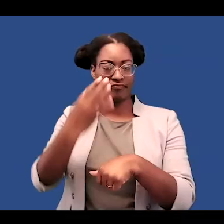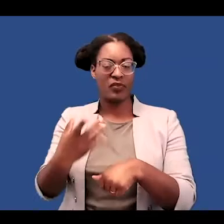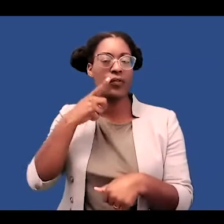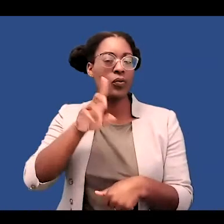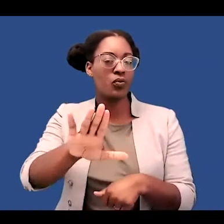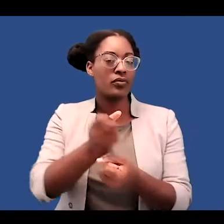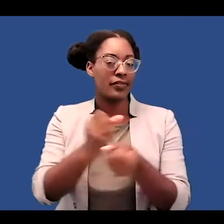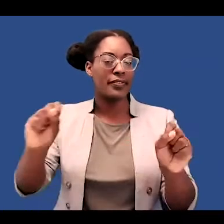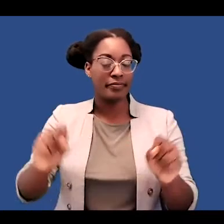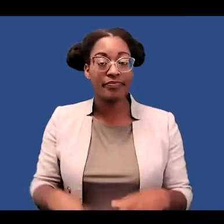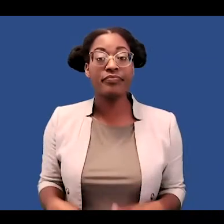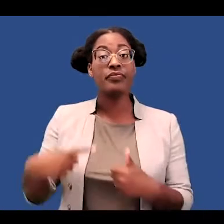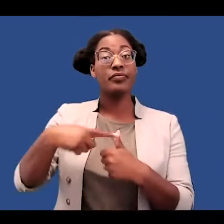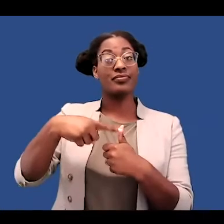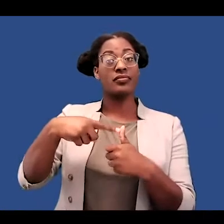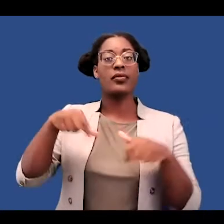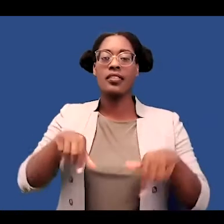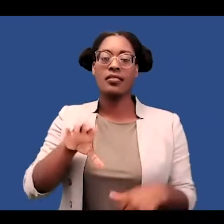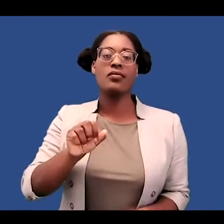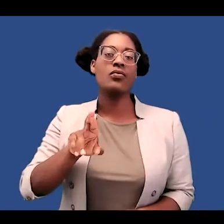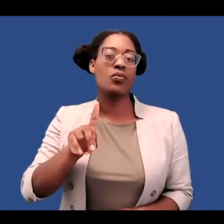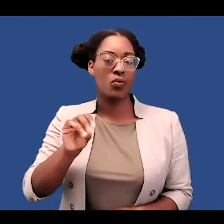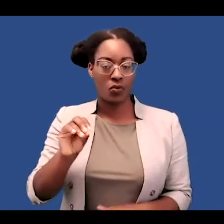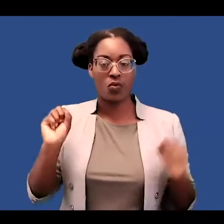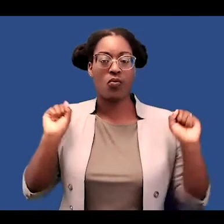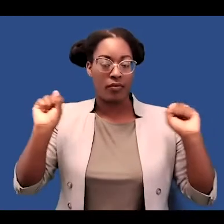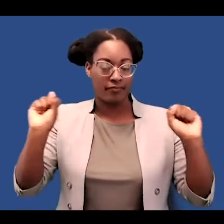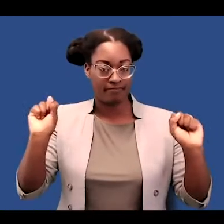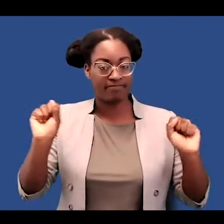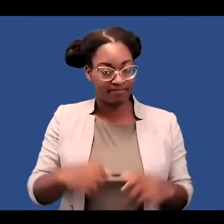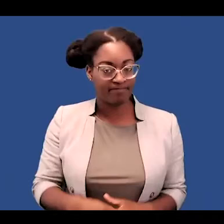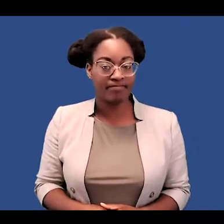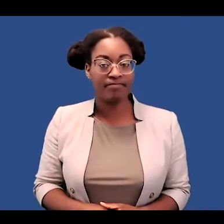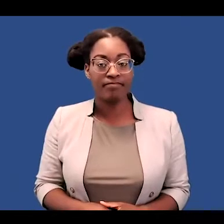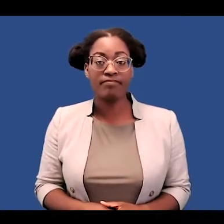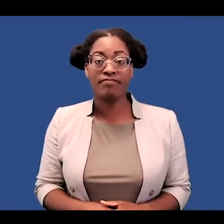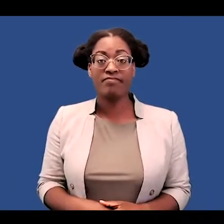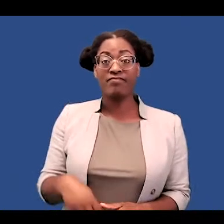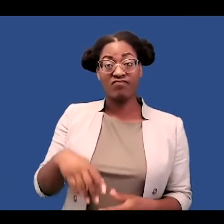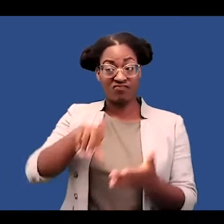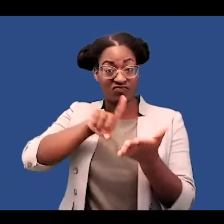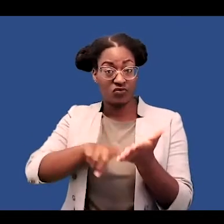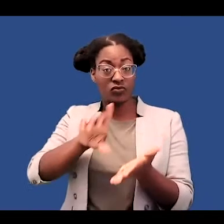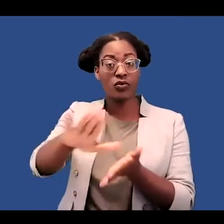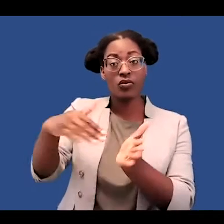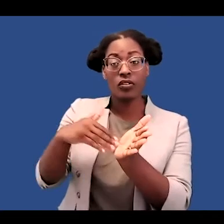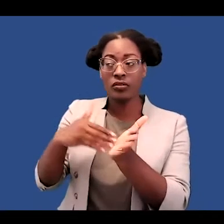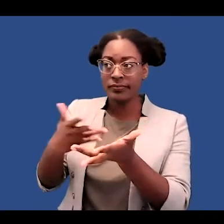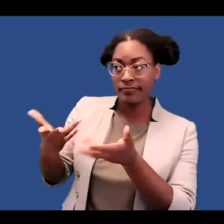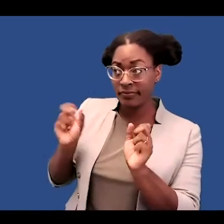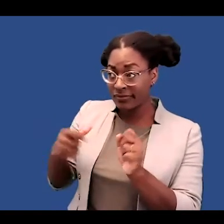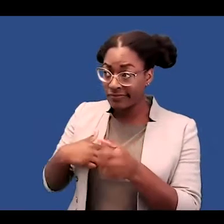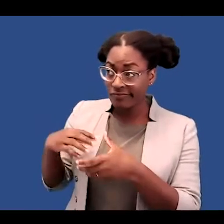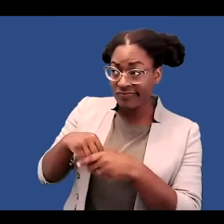safety. 1, this is a cardio workout. So please be sure that you've been cleared by your physician